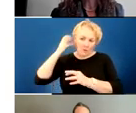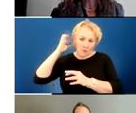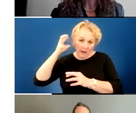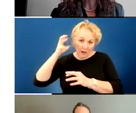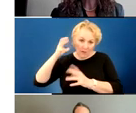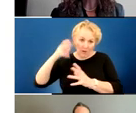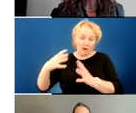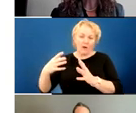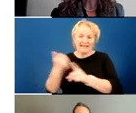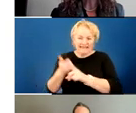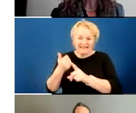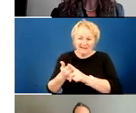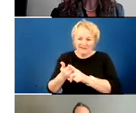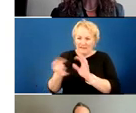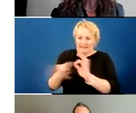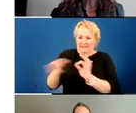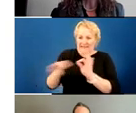want to be able to get those messages.